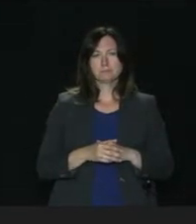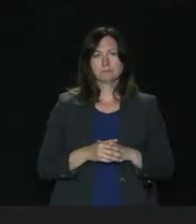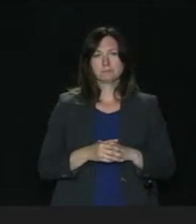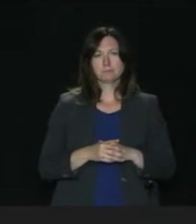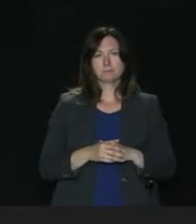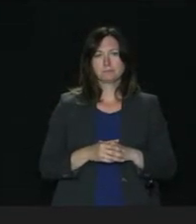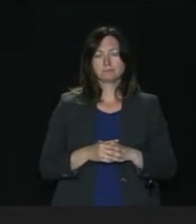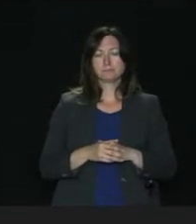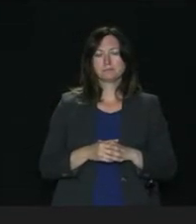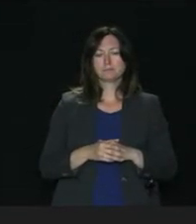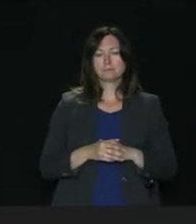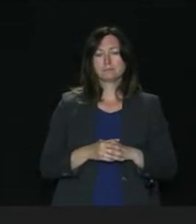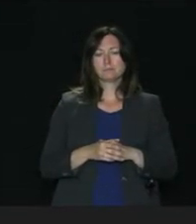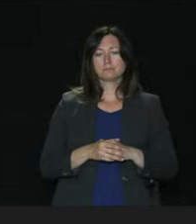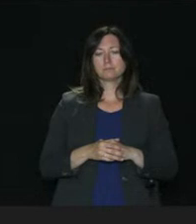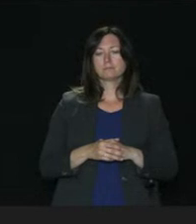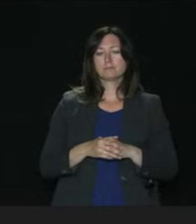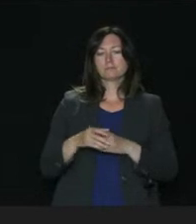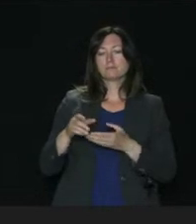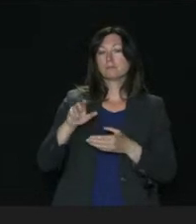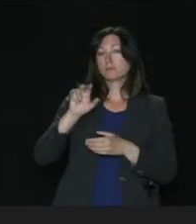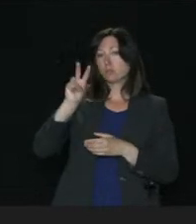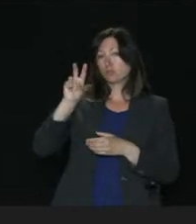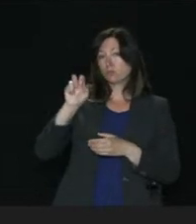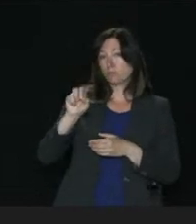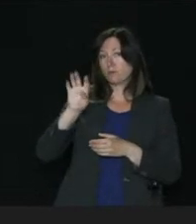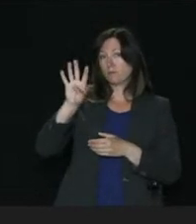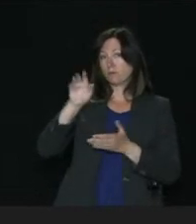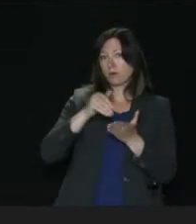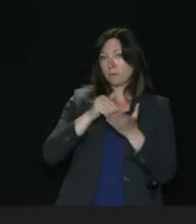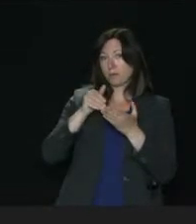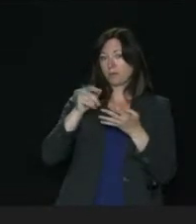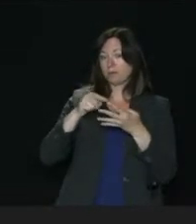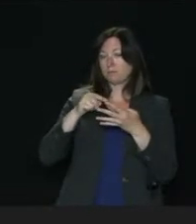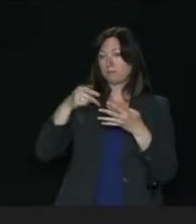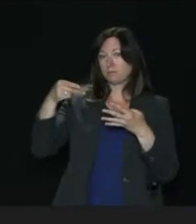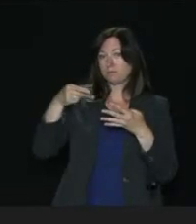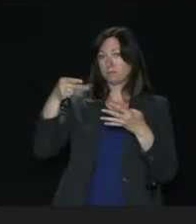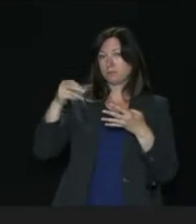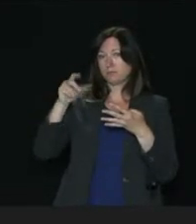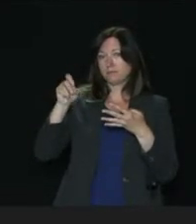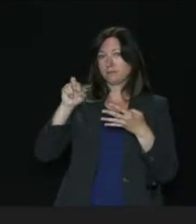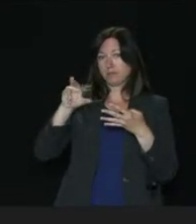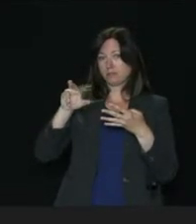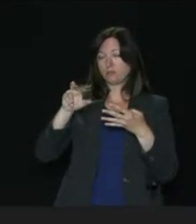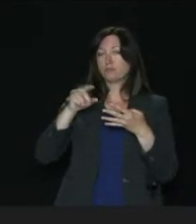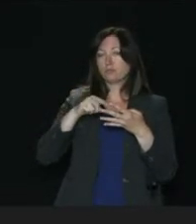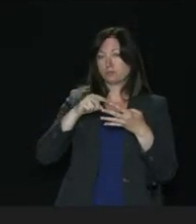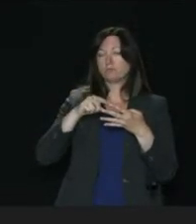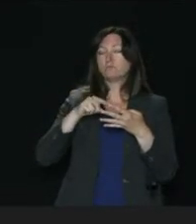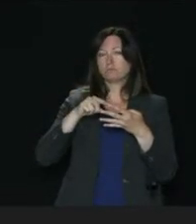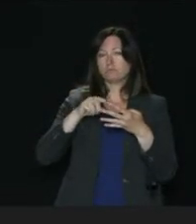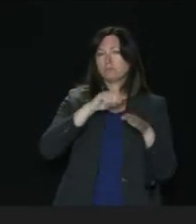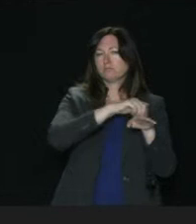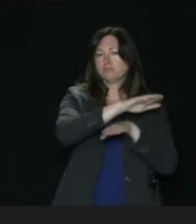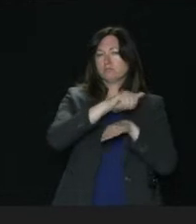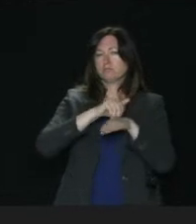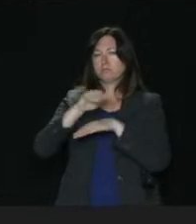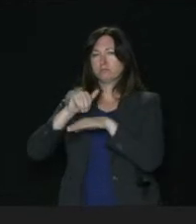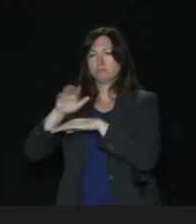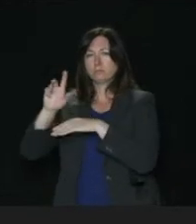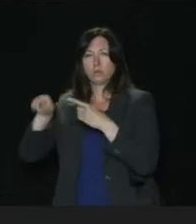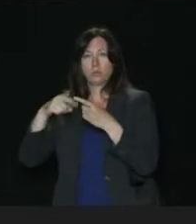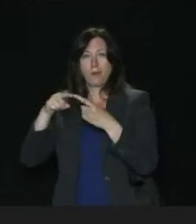The delivery of 2.4 million doses of Pfizer BioNTech was completed earlier this